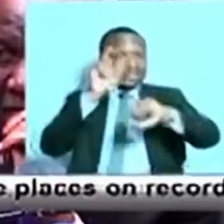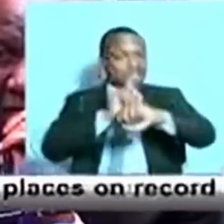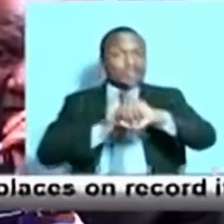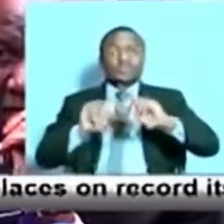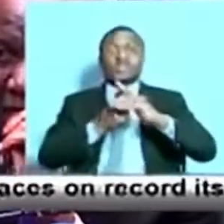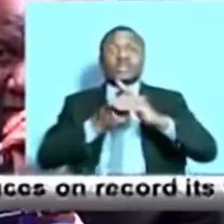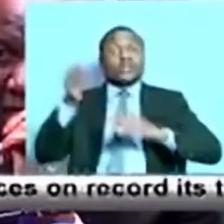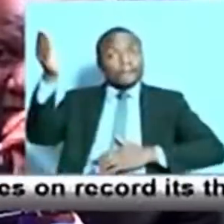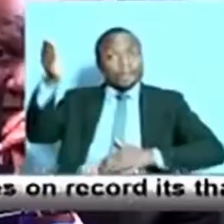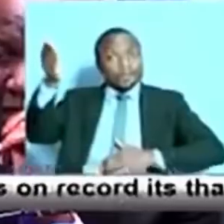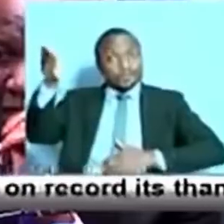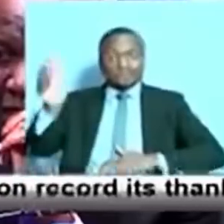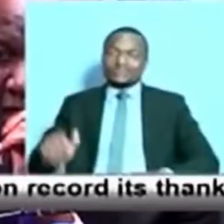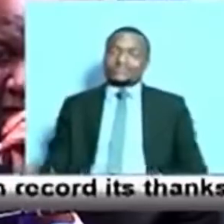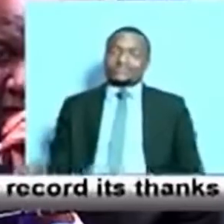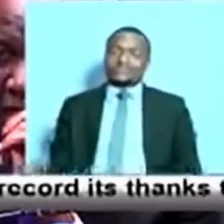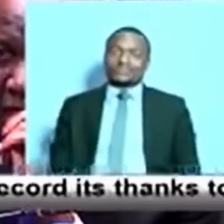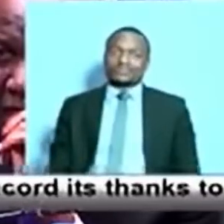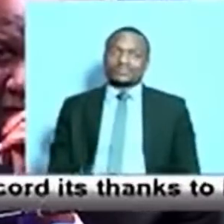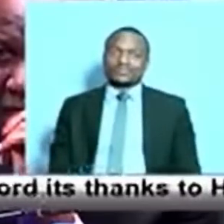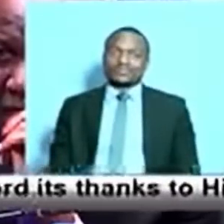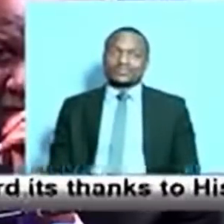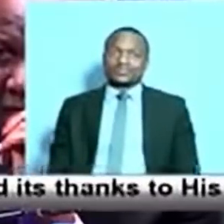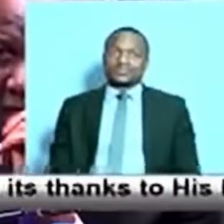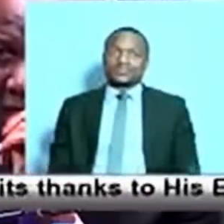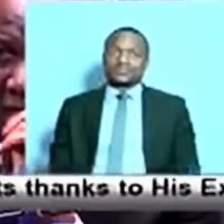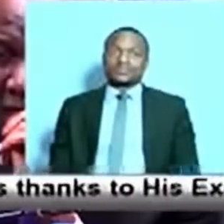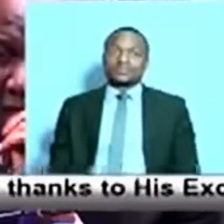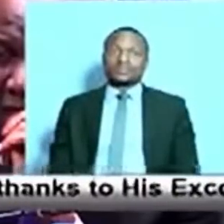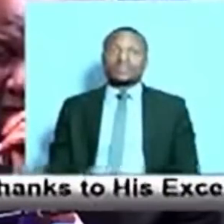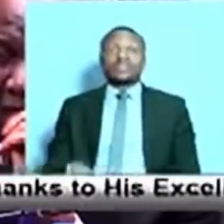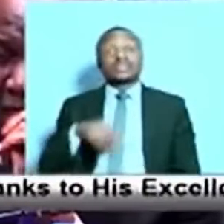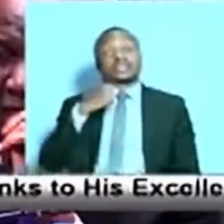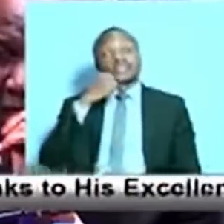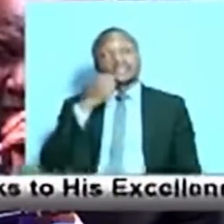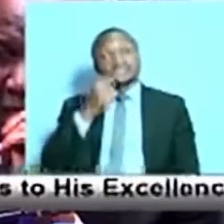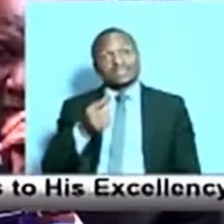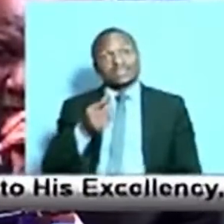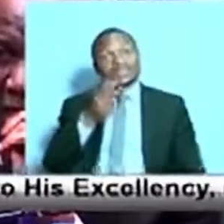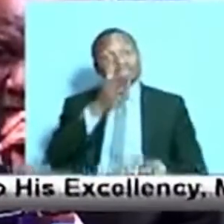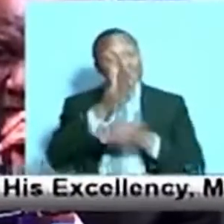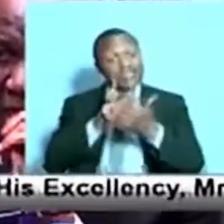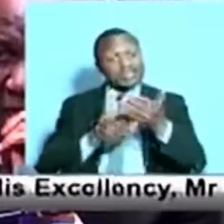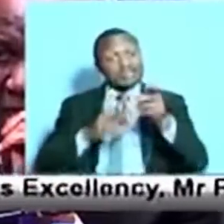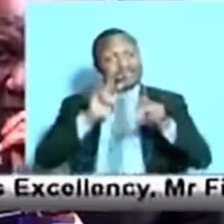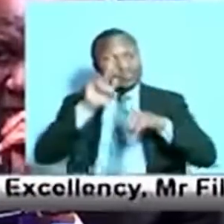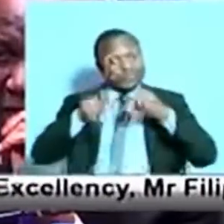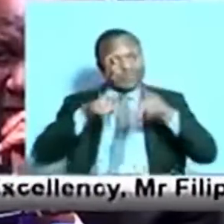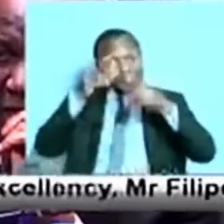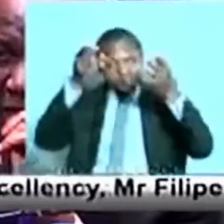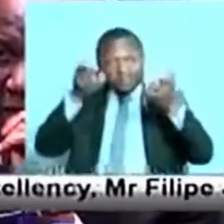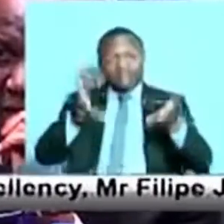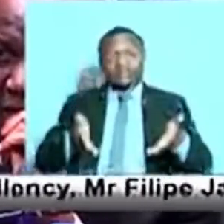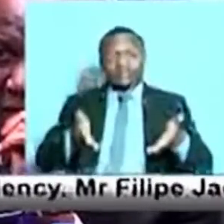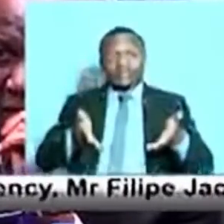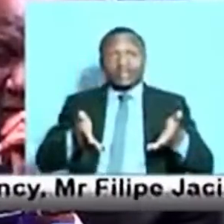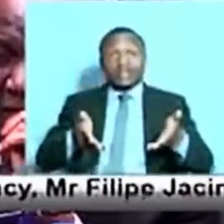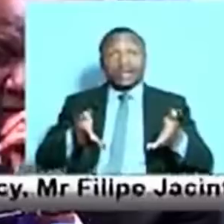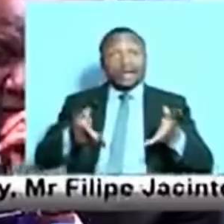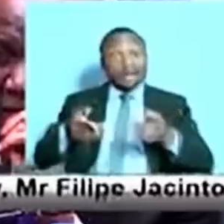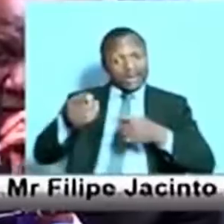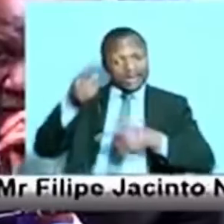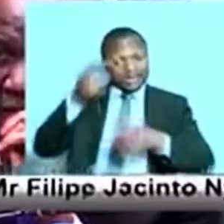speaking, he joked and said some of the people in this House were actually from his